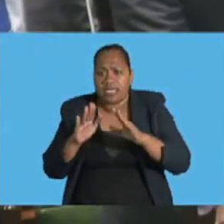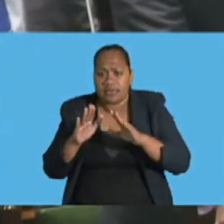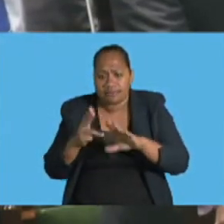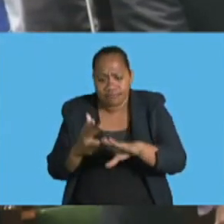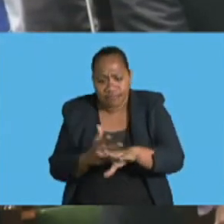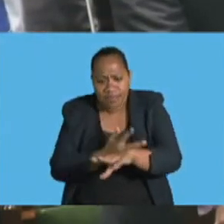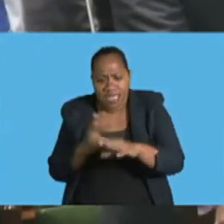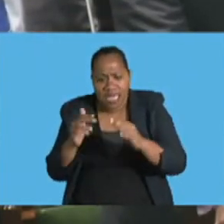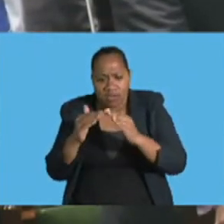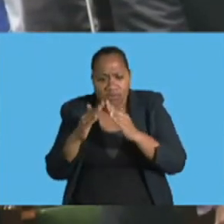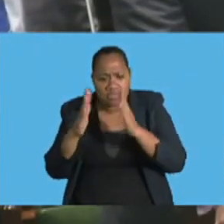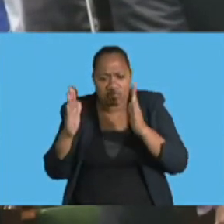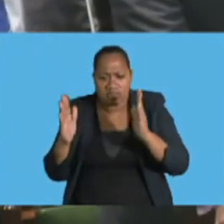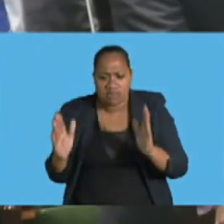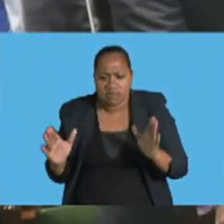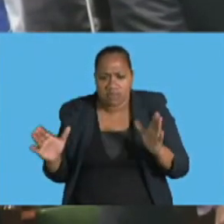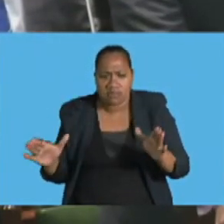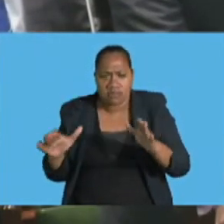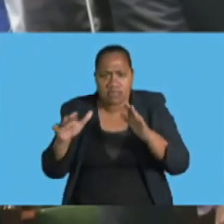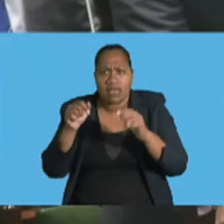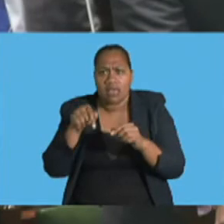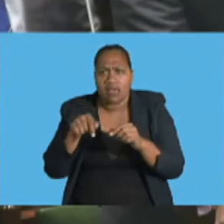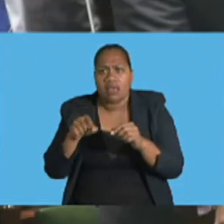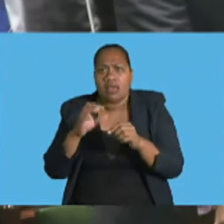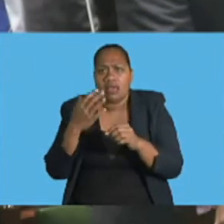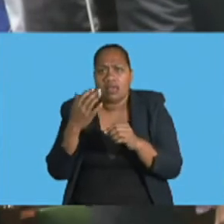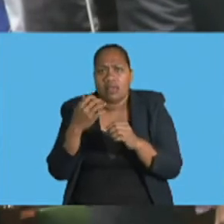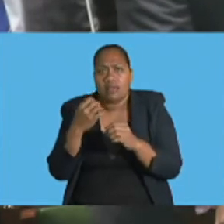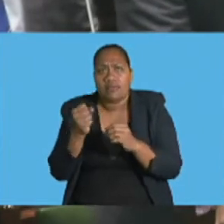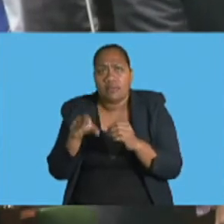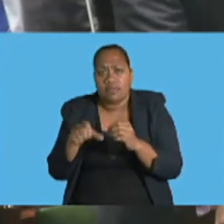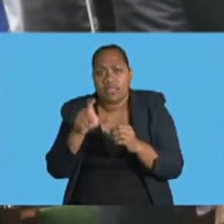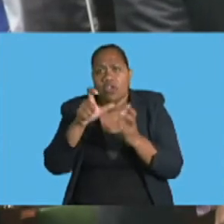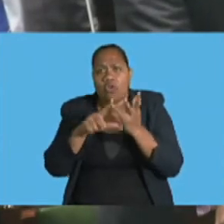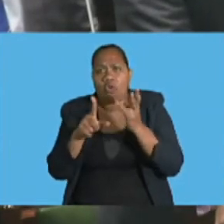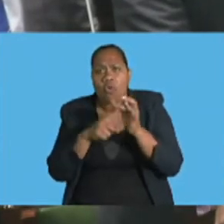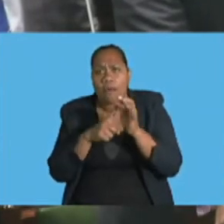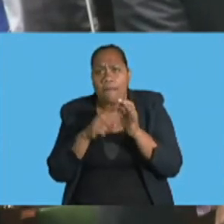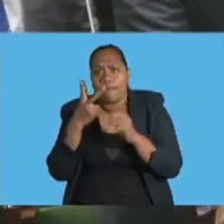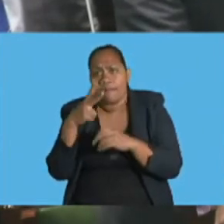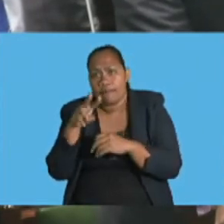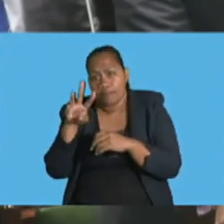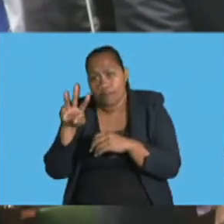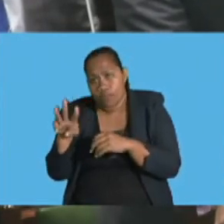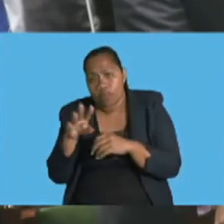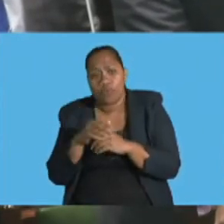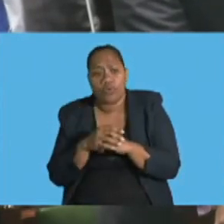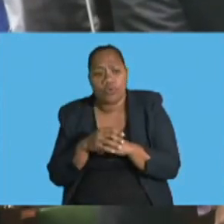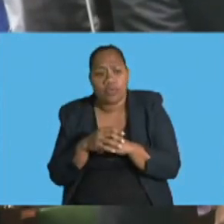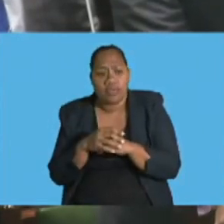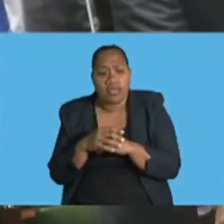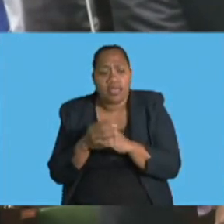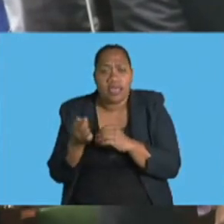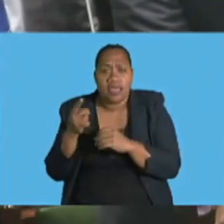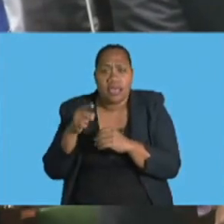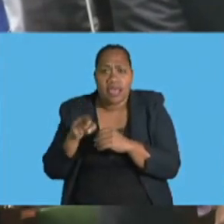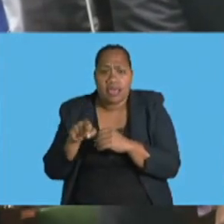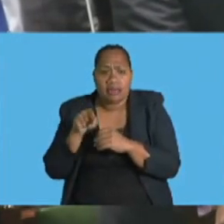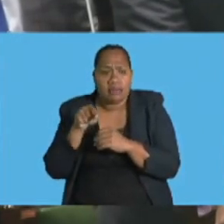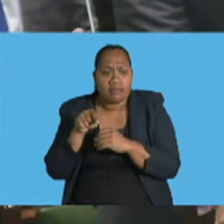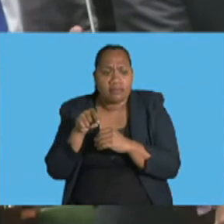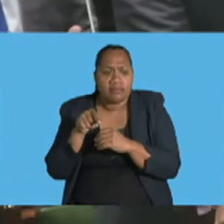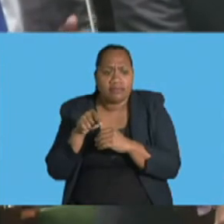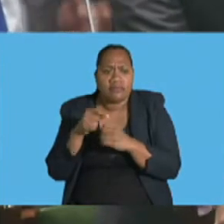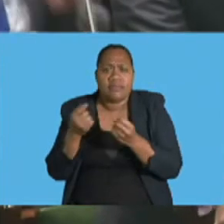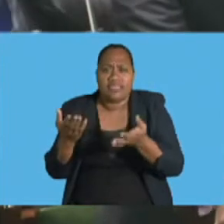powerful message, that our successful presidency of COP23 and the unprecedented mana it gave us in the community of nations was not the